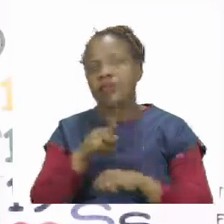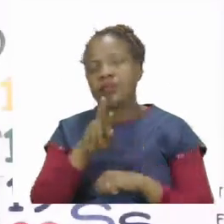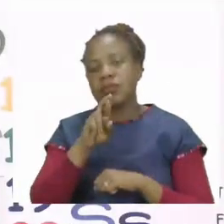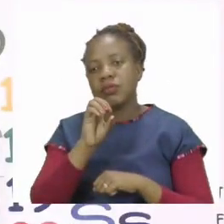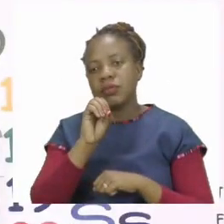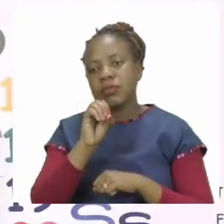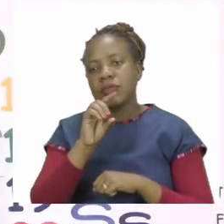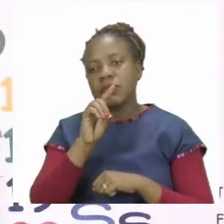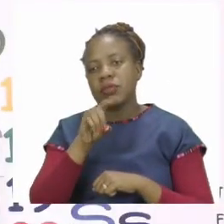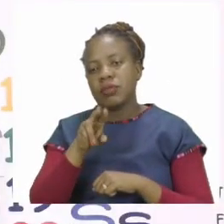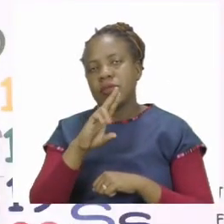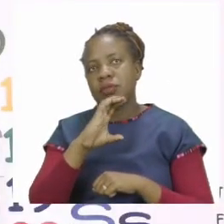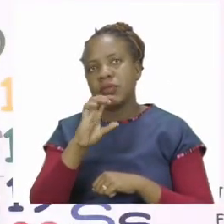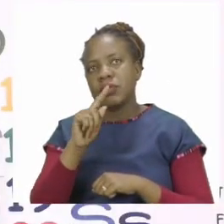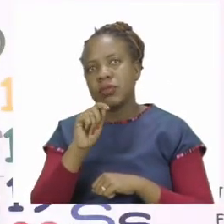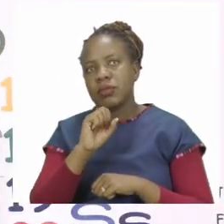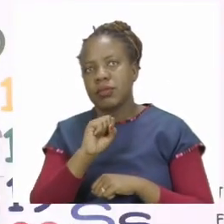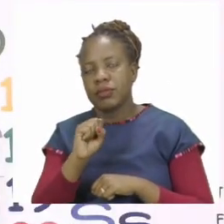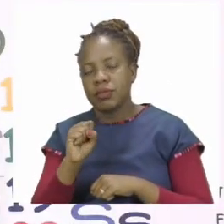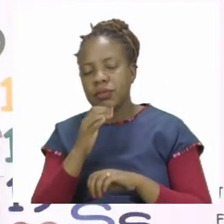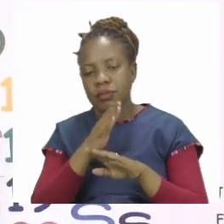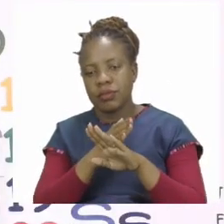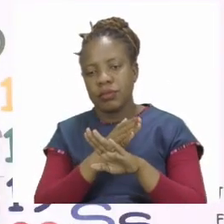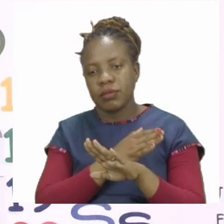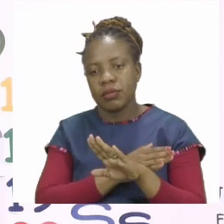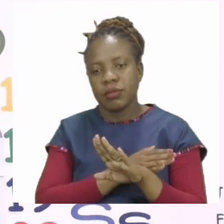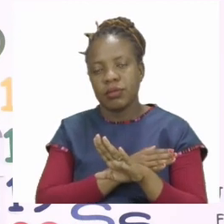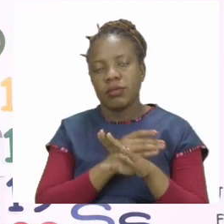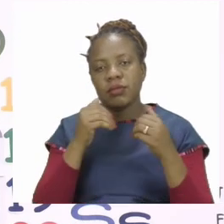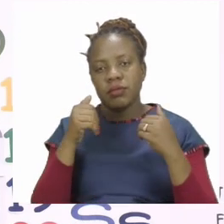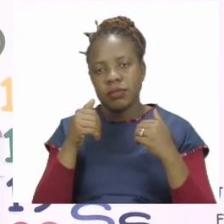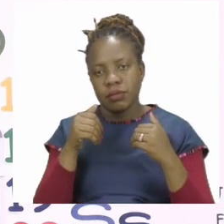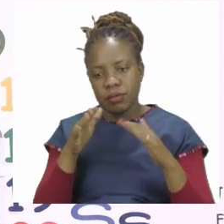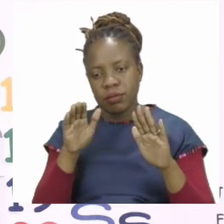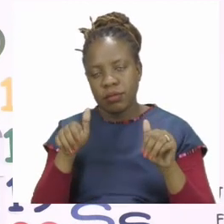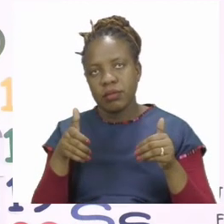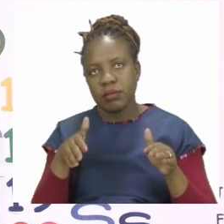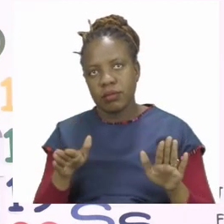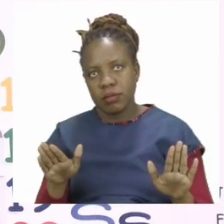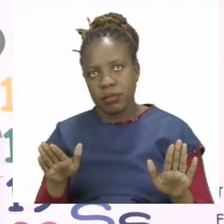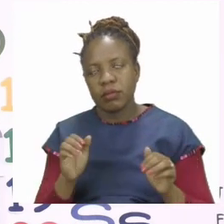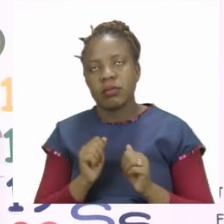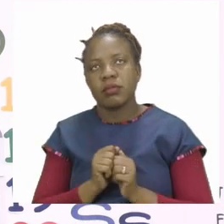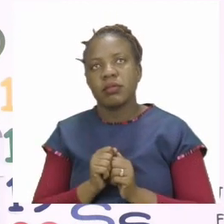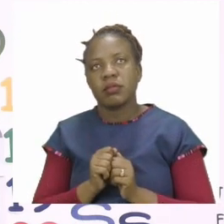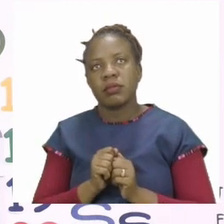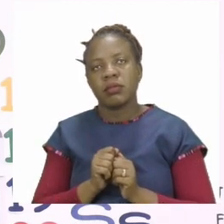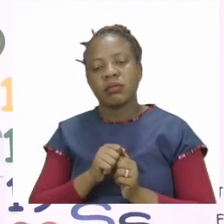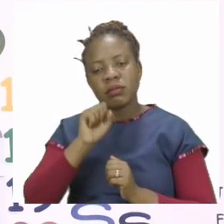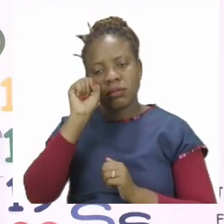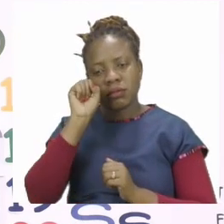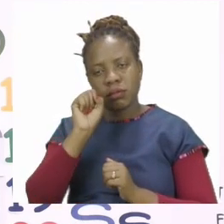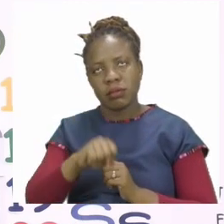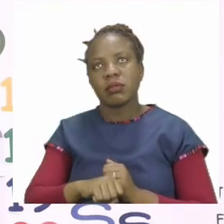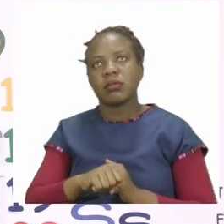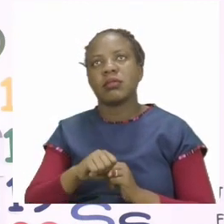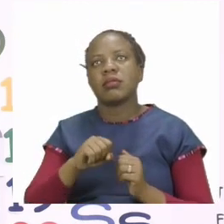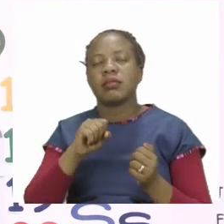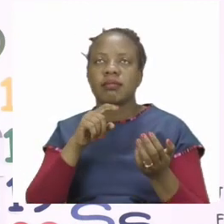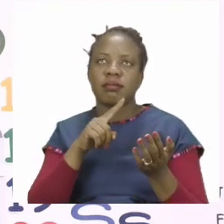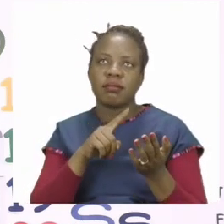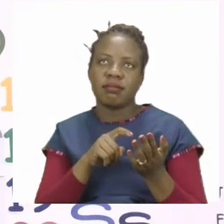Now, before we start with our lesson today, boys and girls, once again, we have to